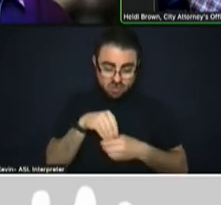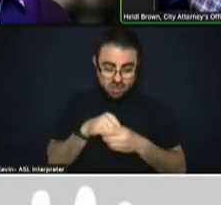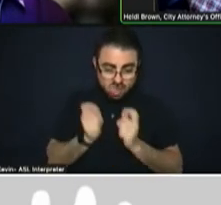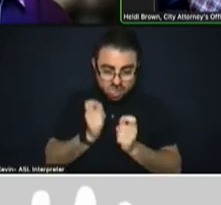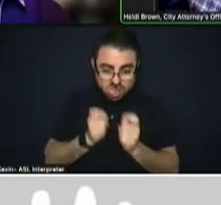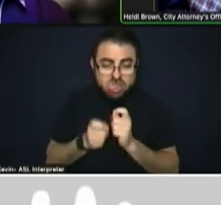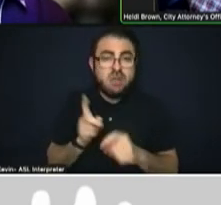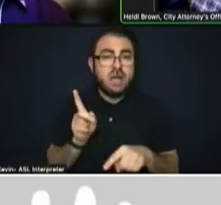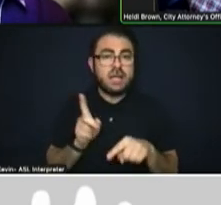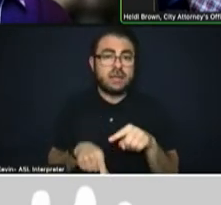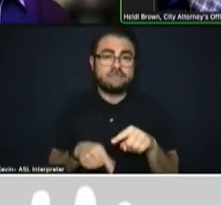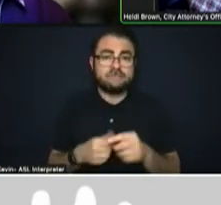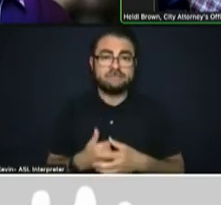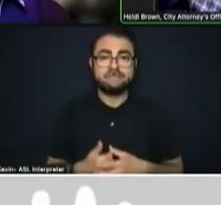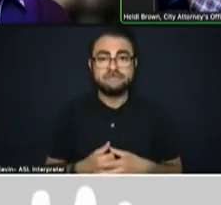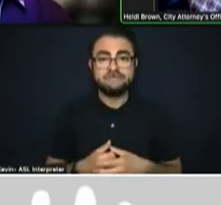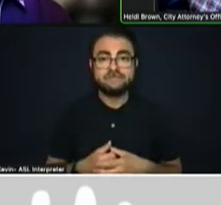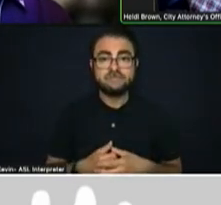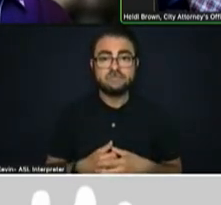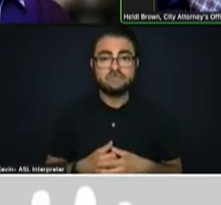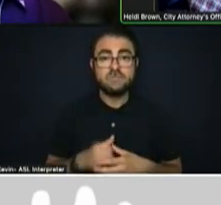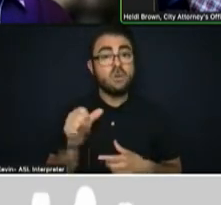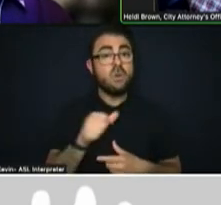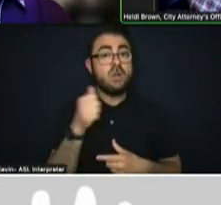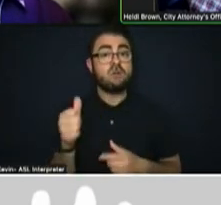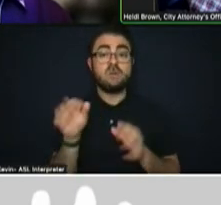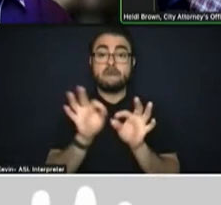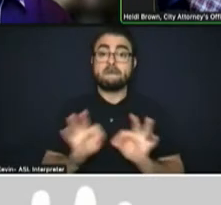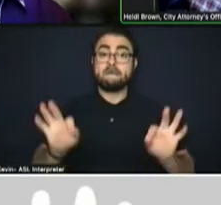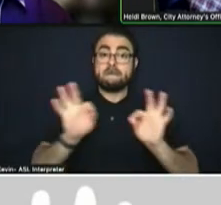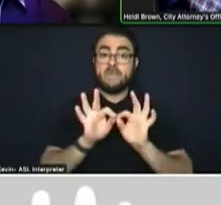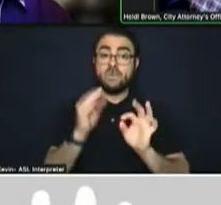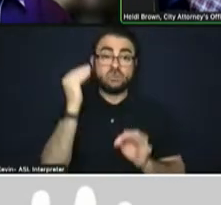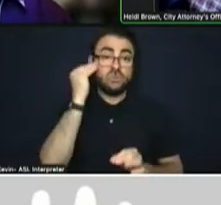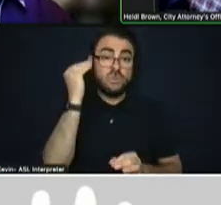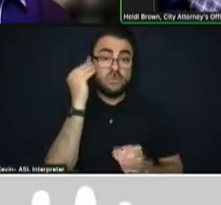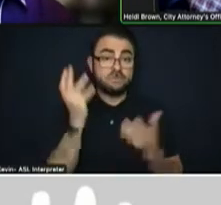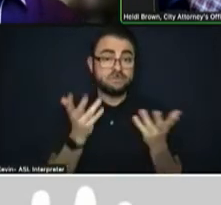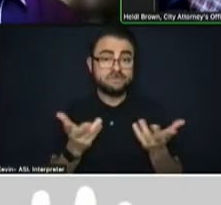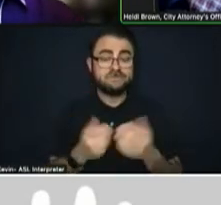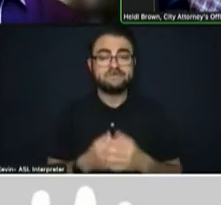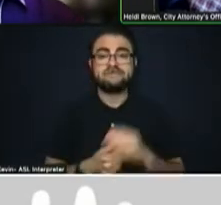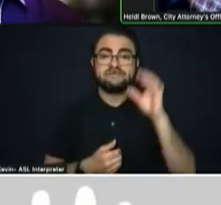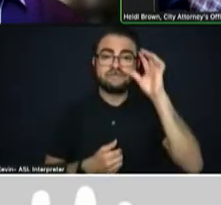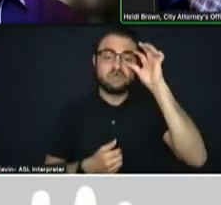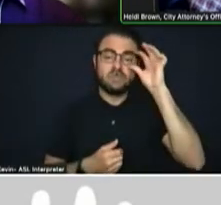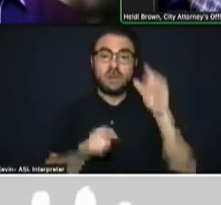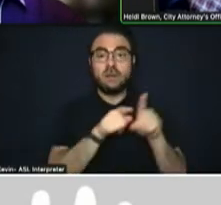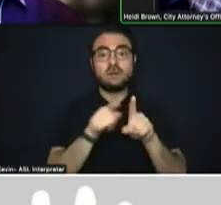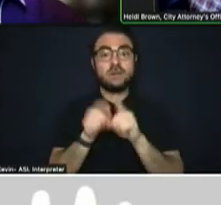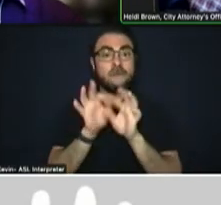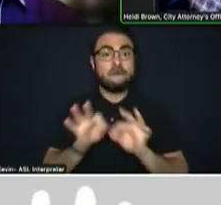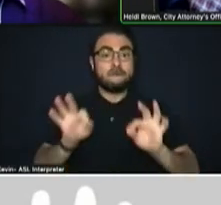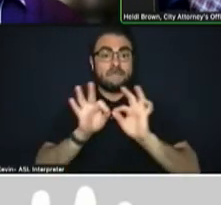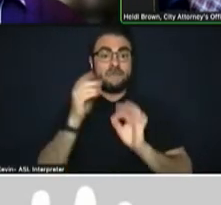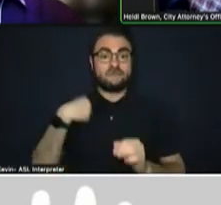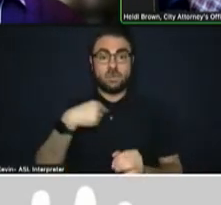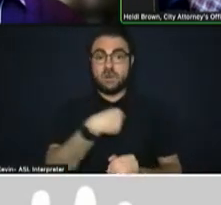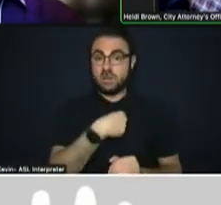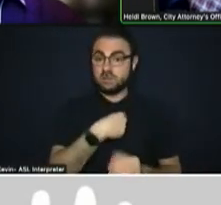The other thing that I thought was important for folks to know, and I think was important for us when we were